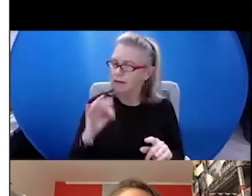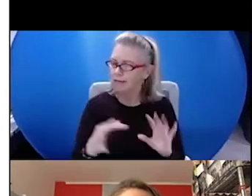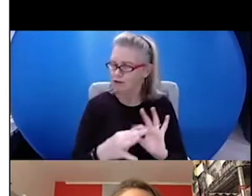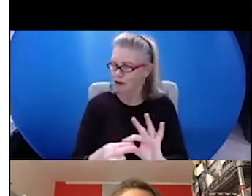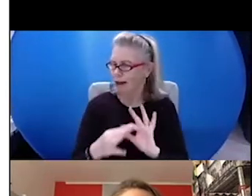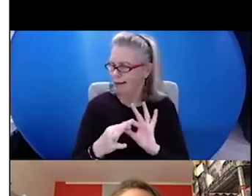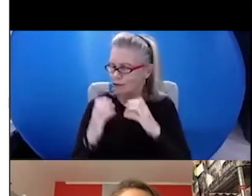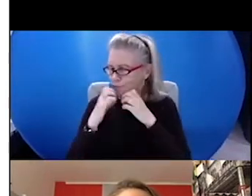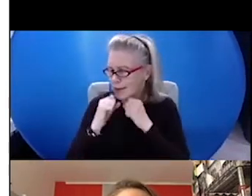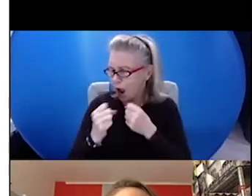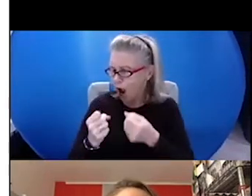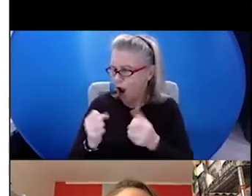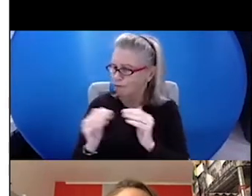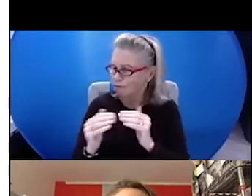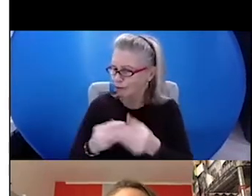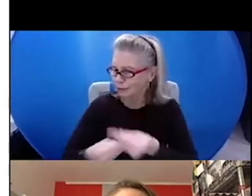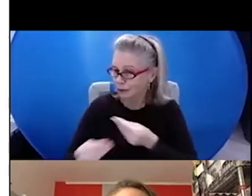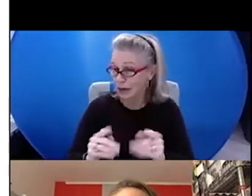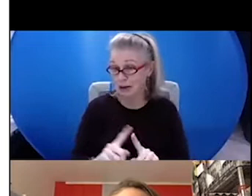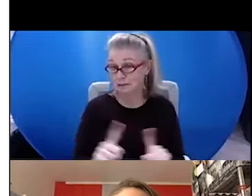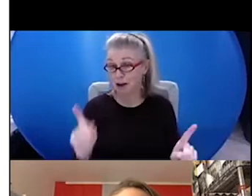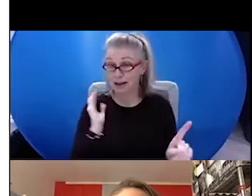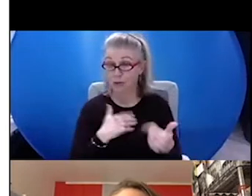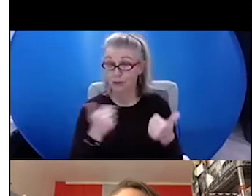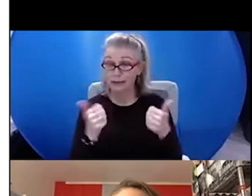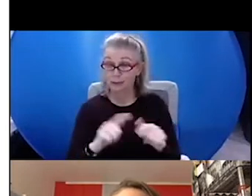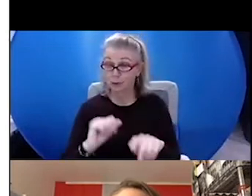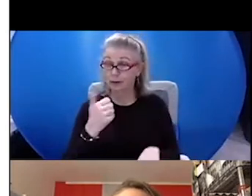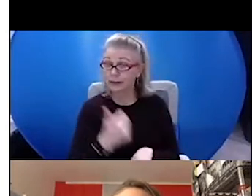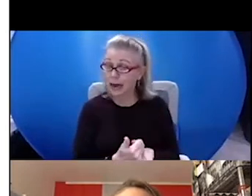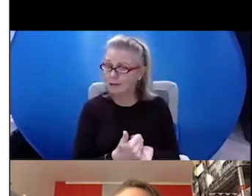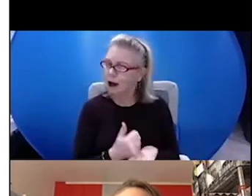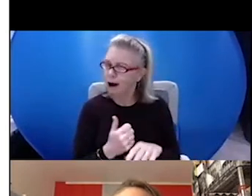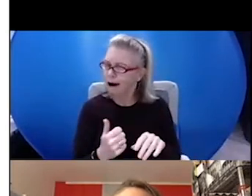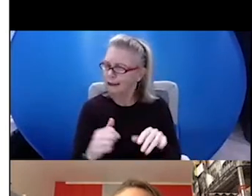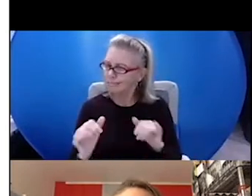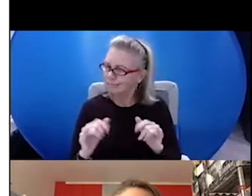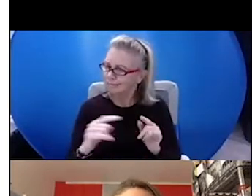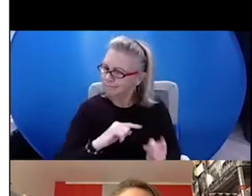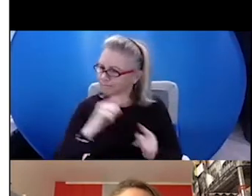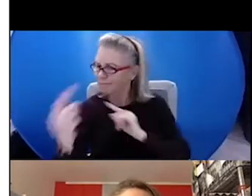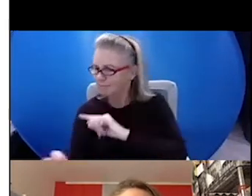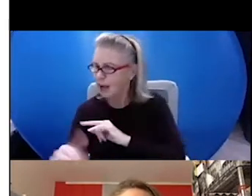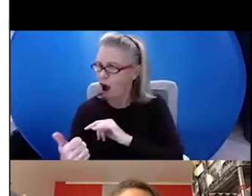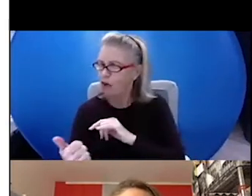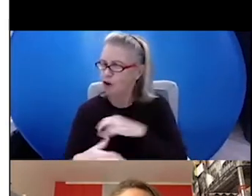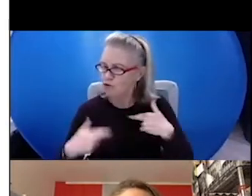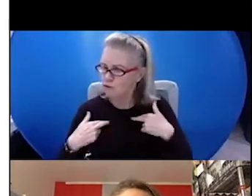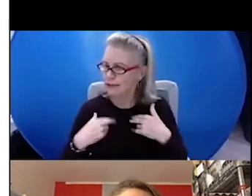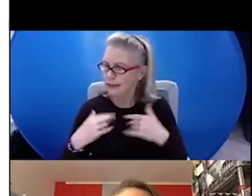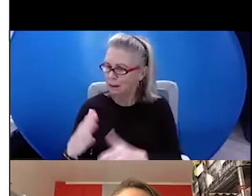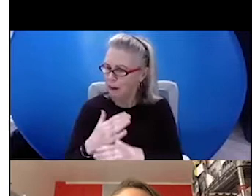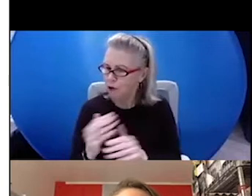reciprocity. Tellingly though, our attempt to establish a counter-residency in partnership with another small organization, Air